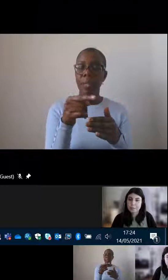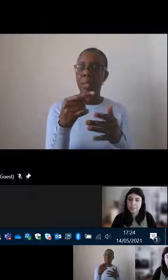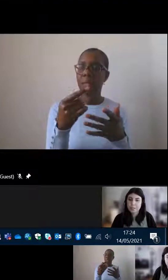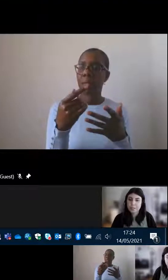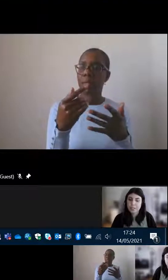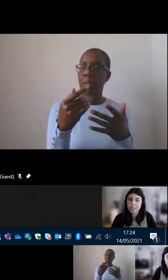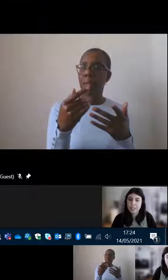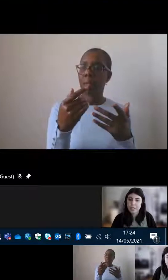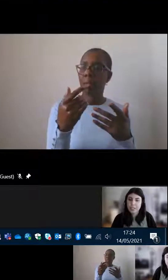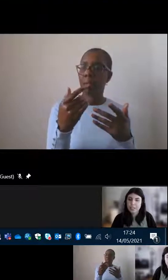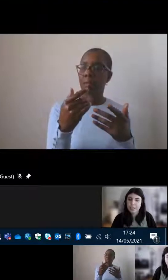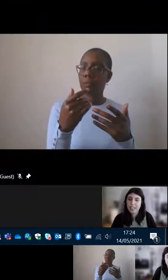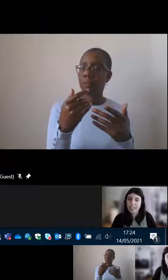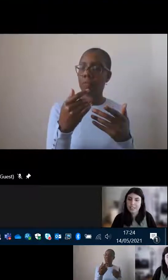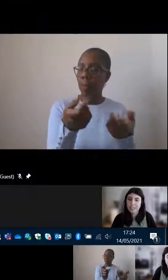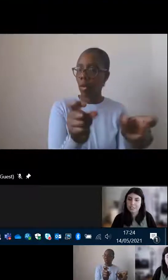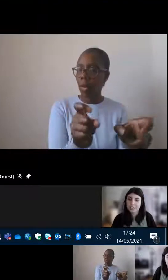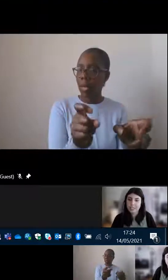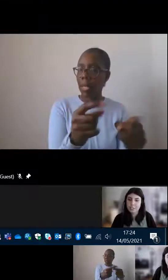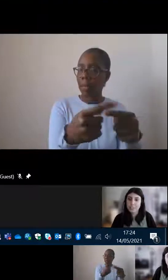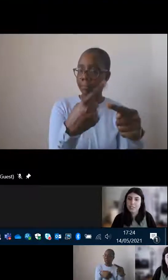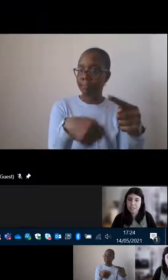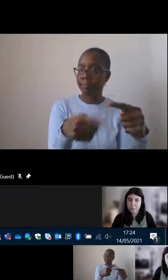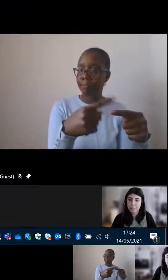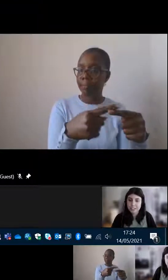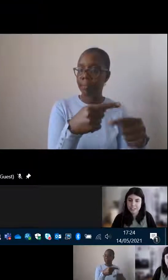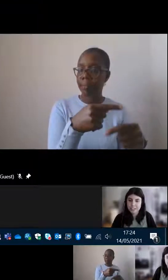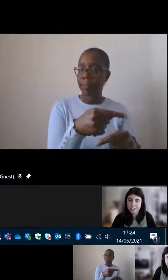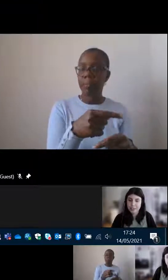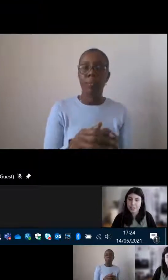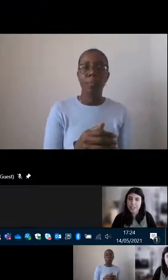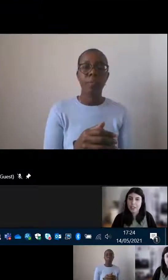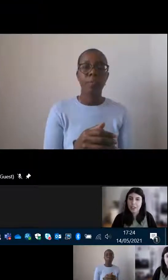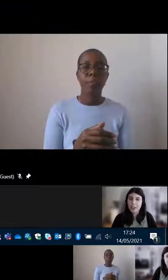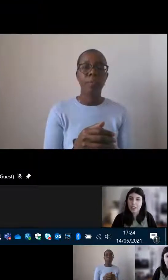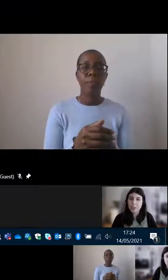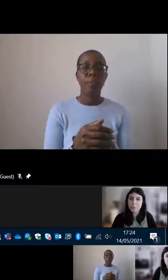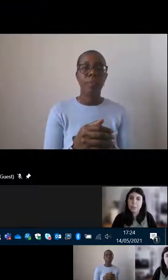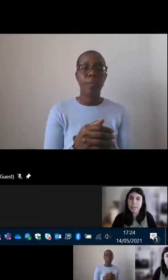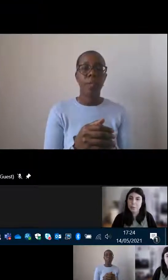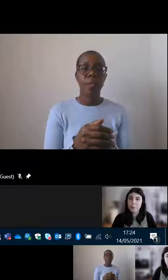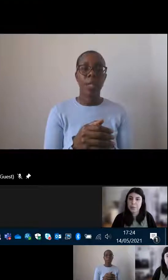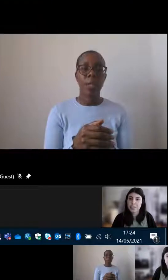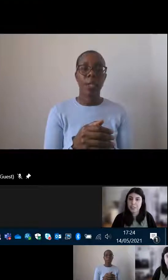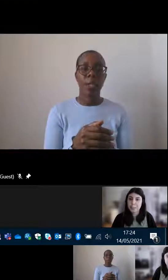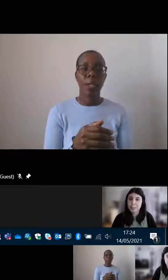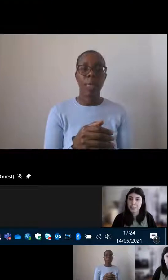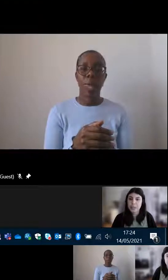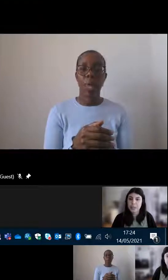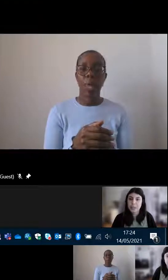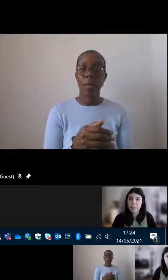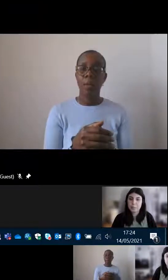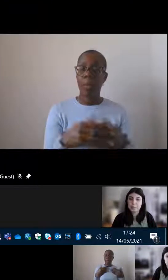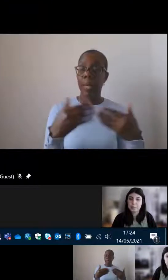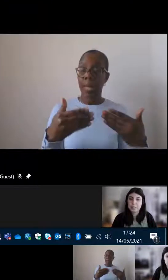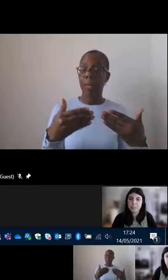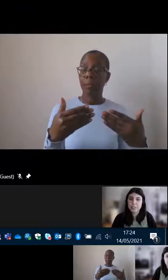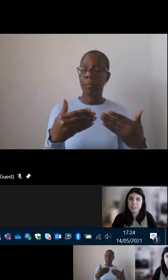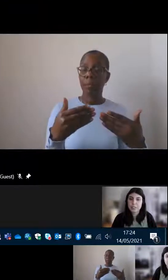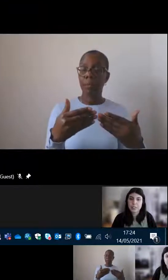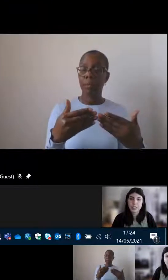had a select and collect for items, essential PCUs, as we're now opening up,